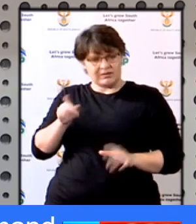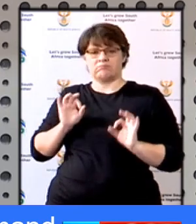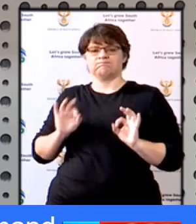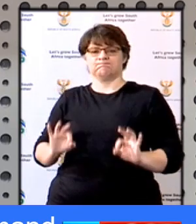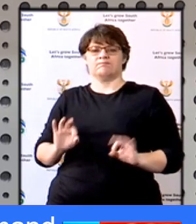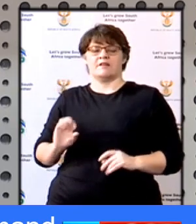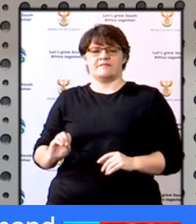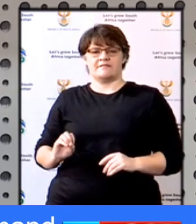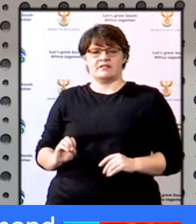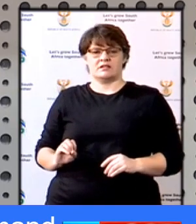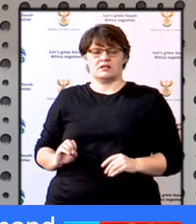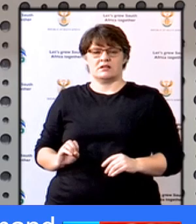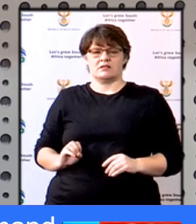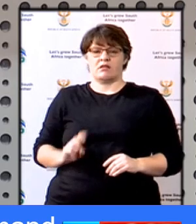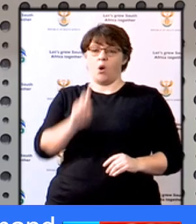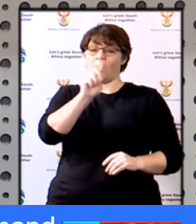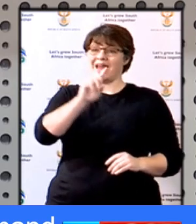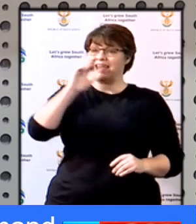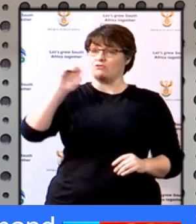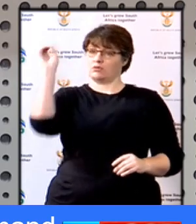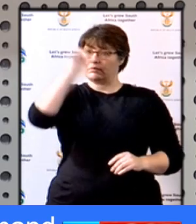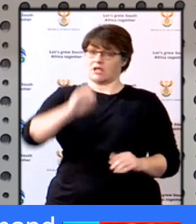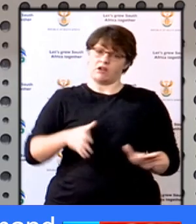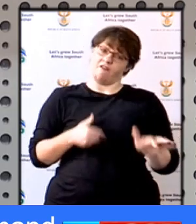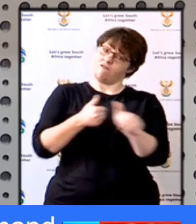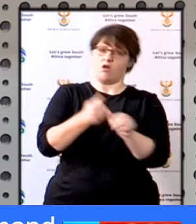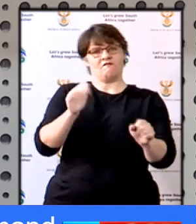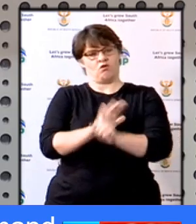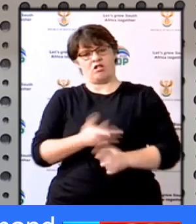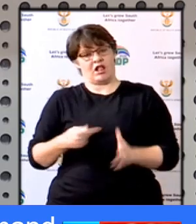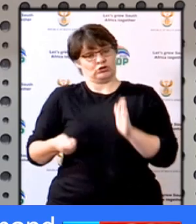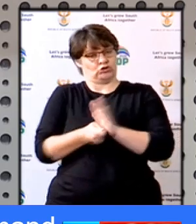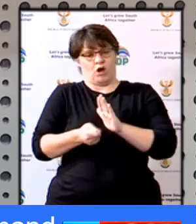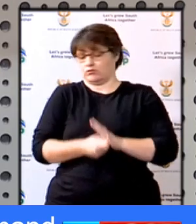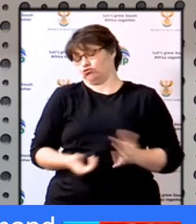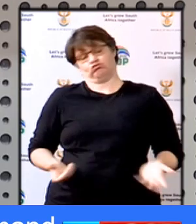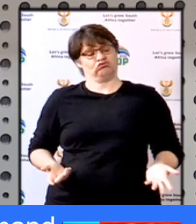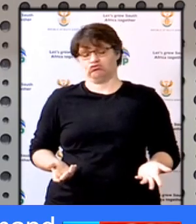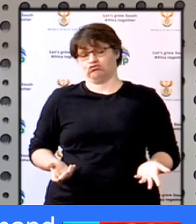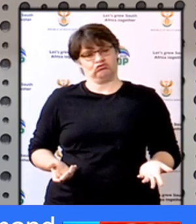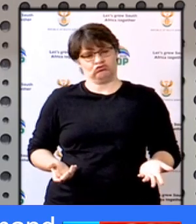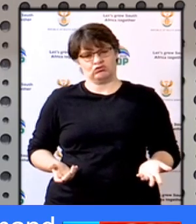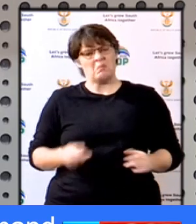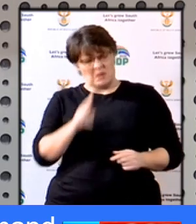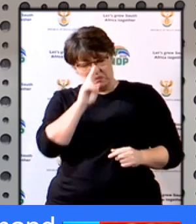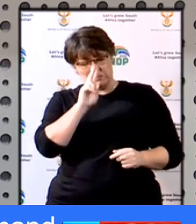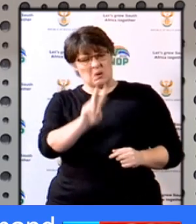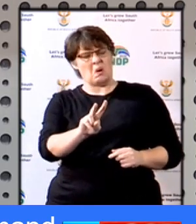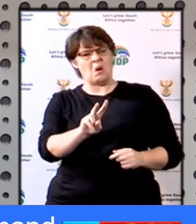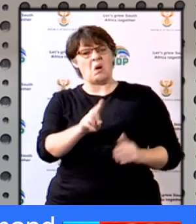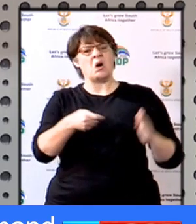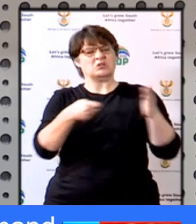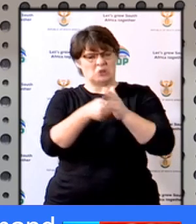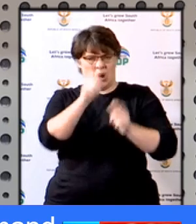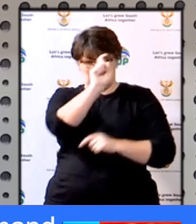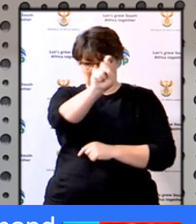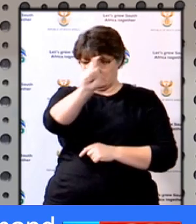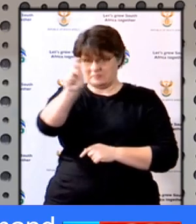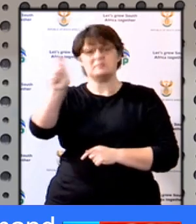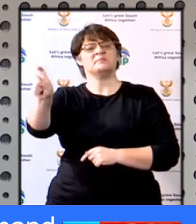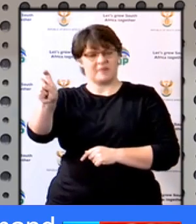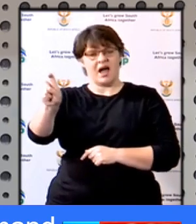out that there's not 100% adherence. As I noted in my remarks, we've seen an increasing number of